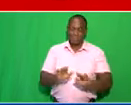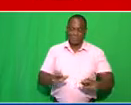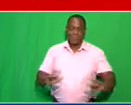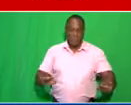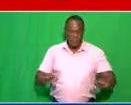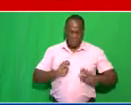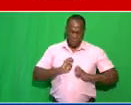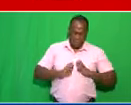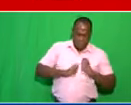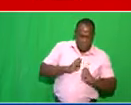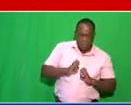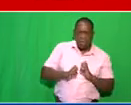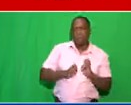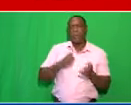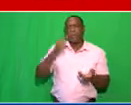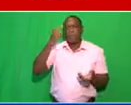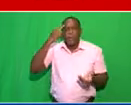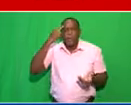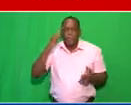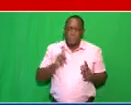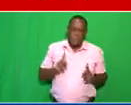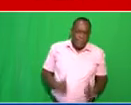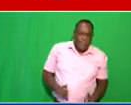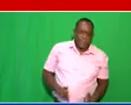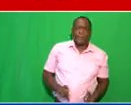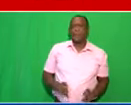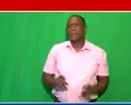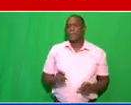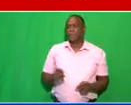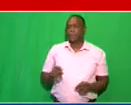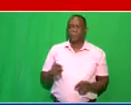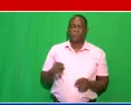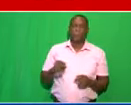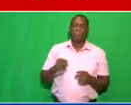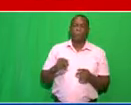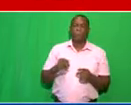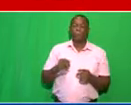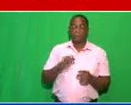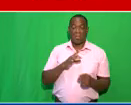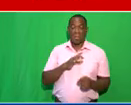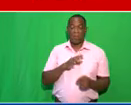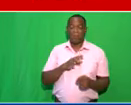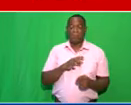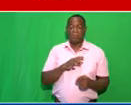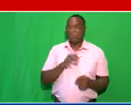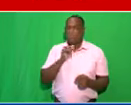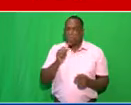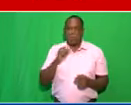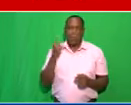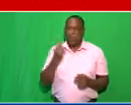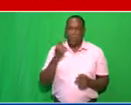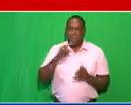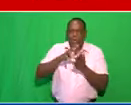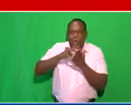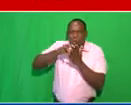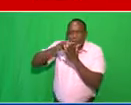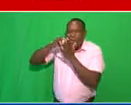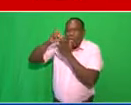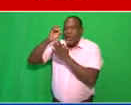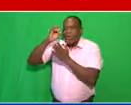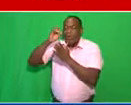view of well-being, not just looking at them being academically prepared for the lives, but looking